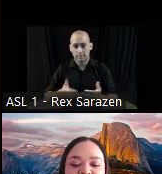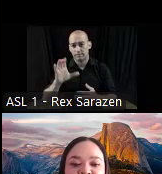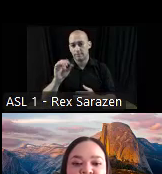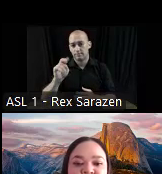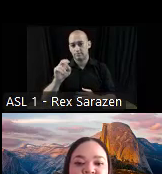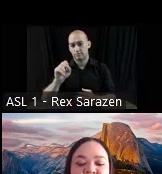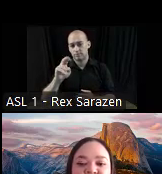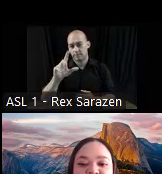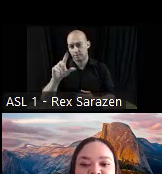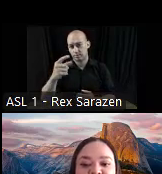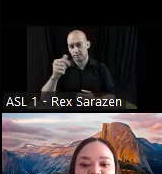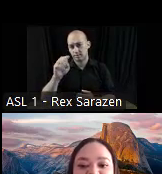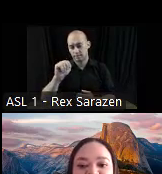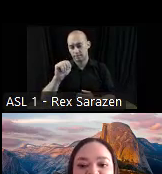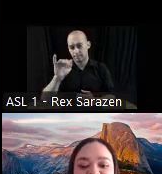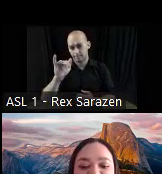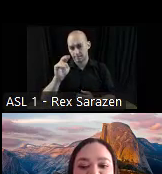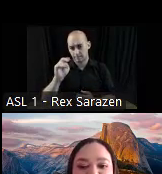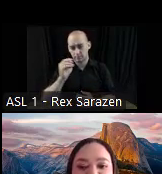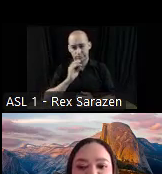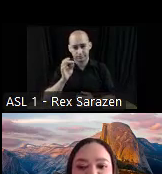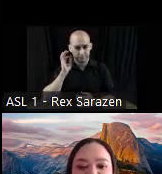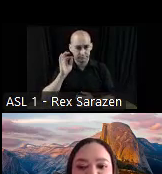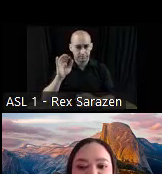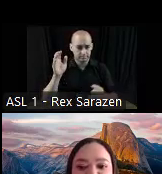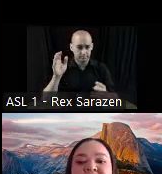our Tribal Affairs Manager from the California Department of Aging.